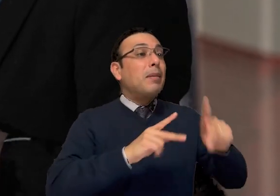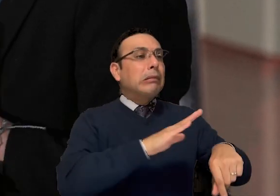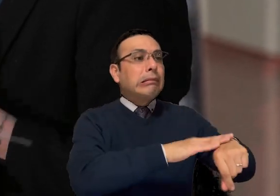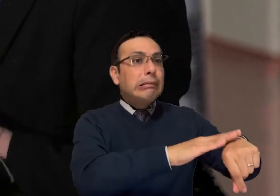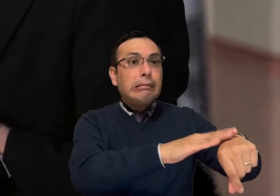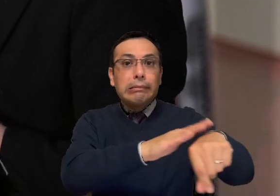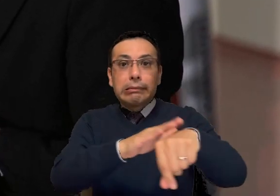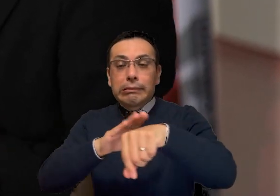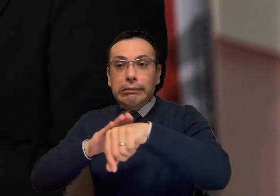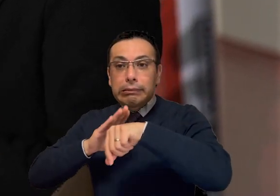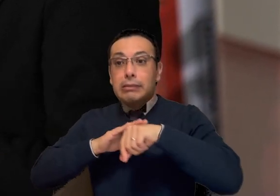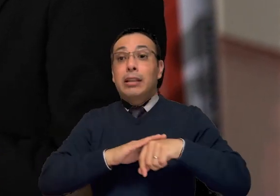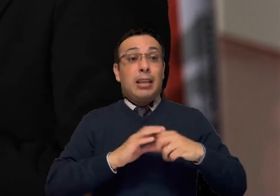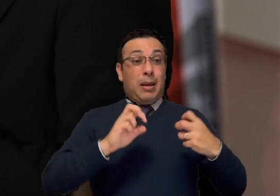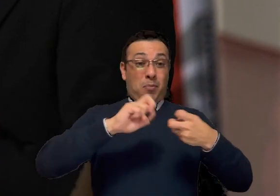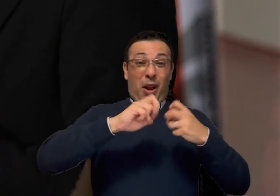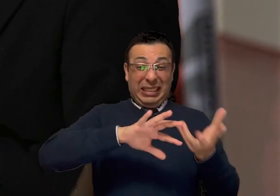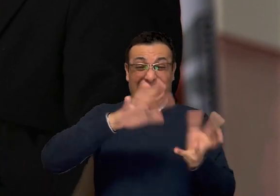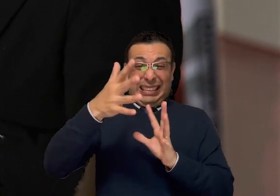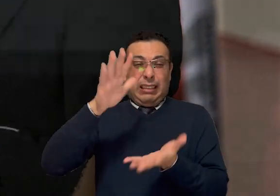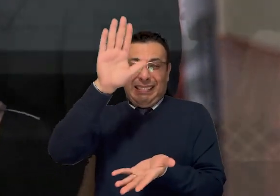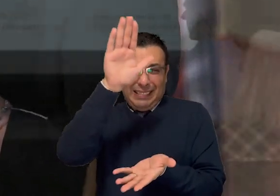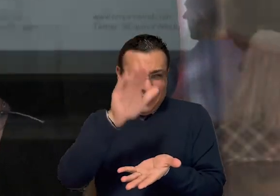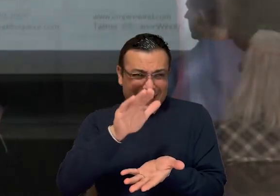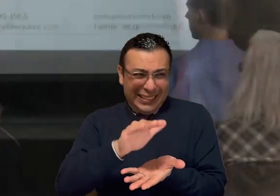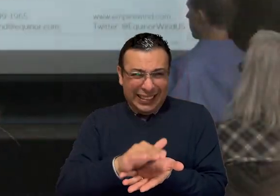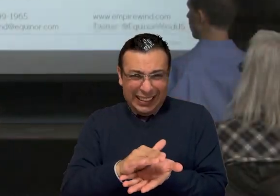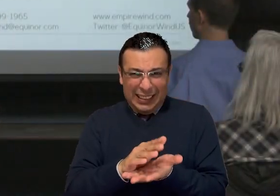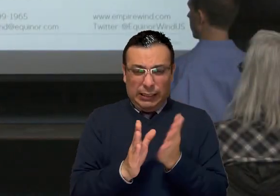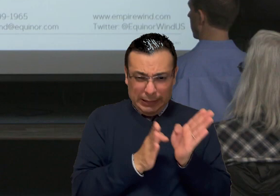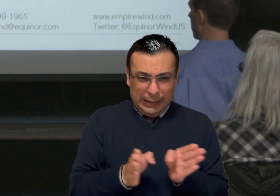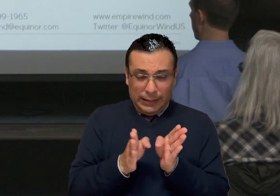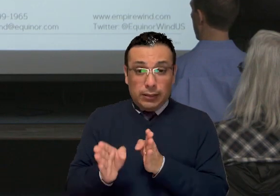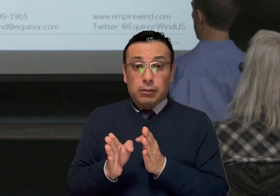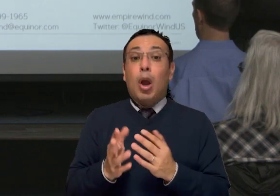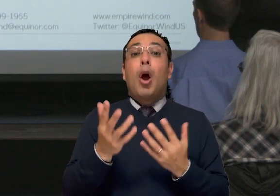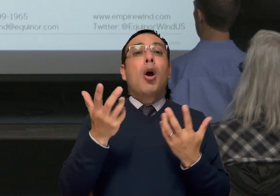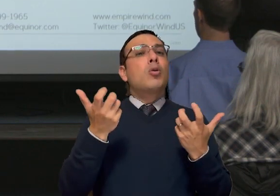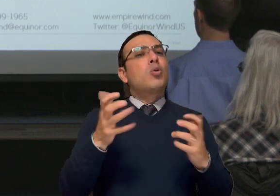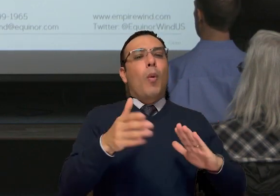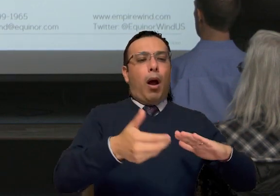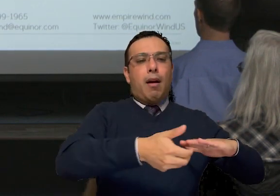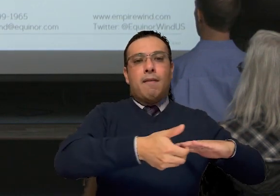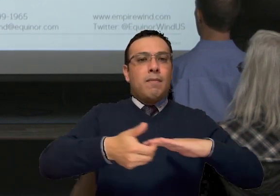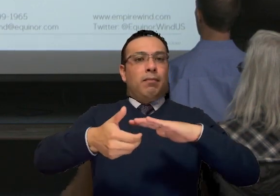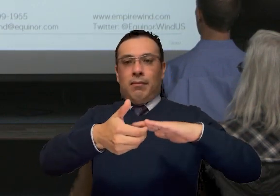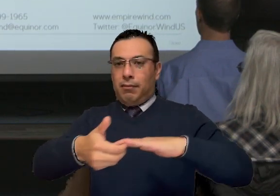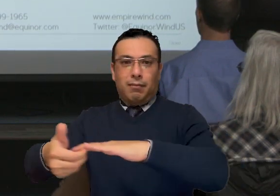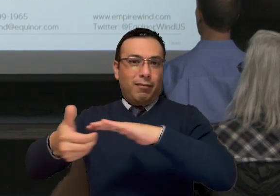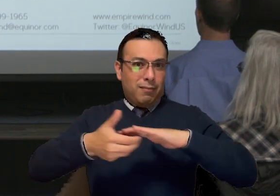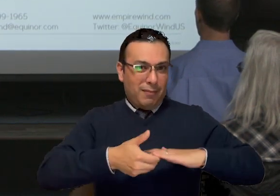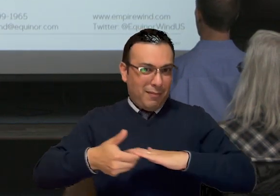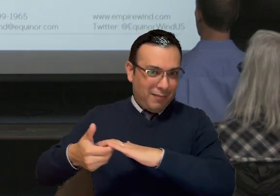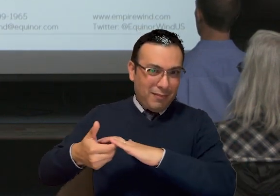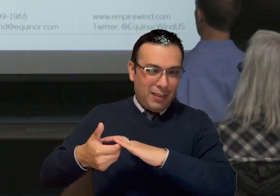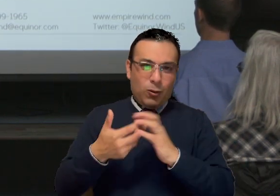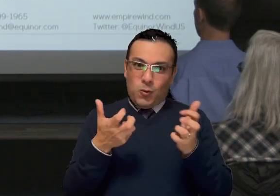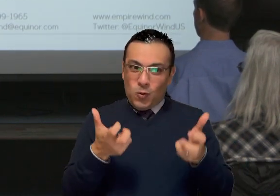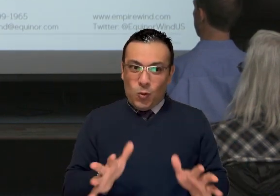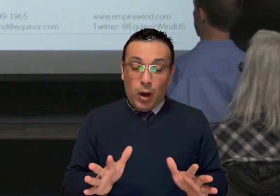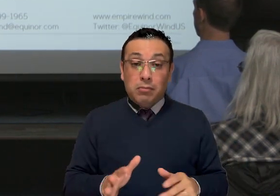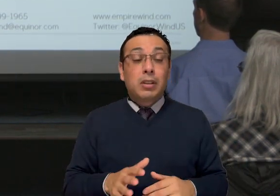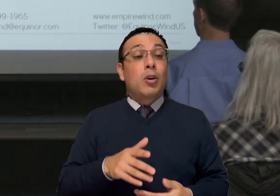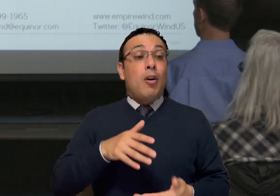with the overall goal of no car removals throughout the duration of the survey. The survey was conducted over a 2-week